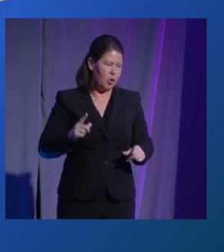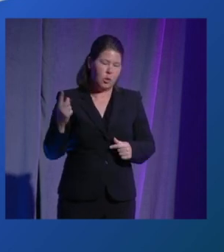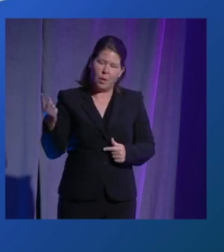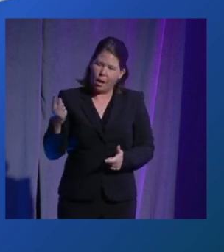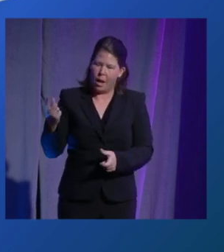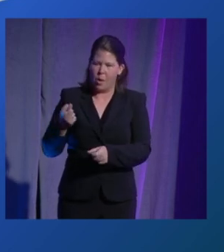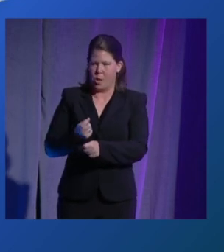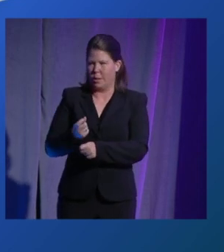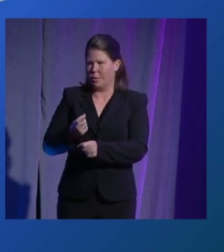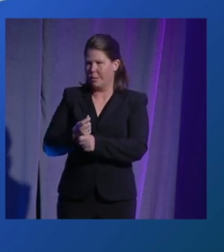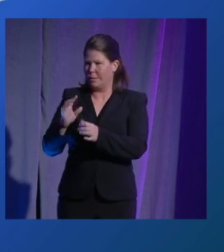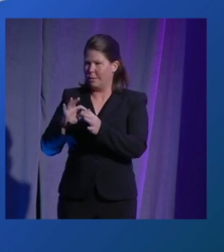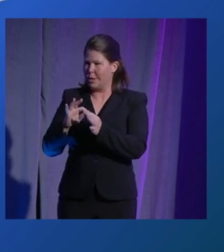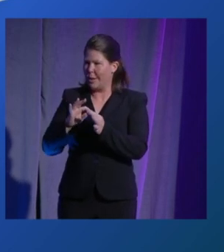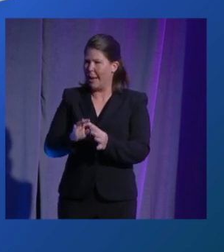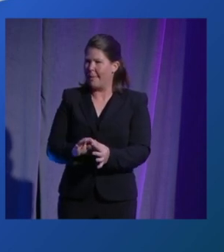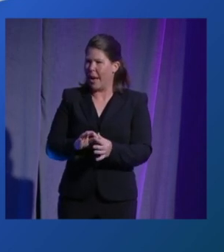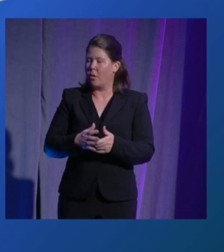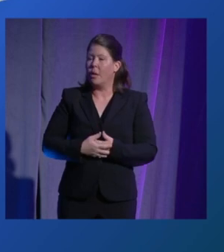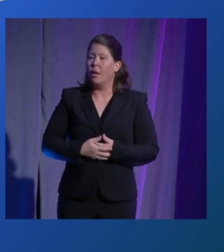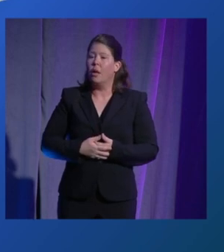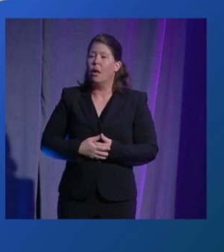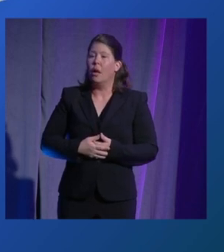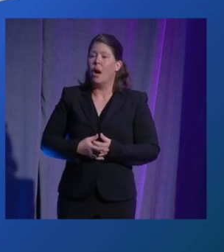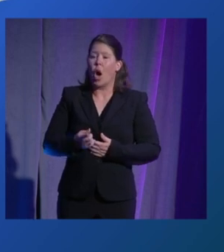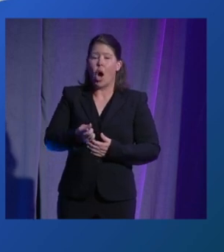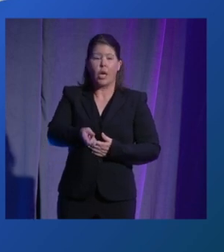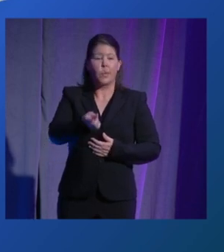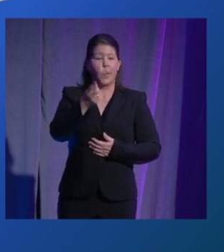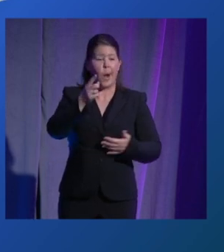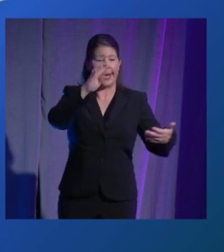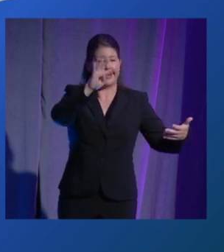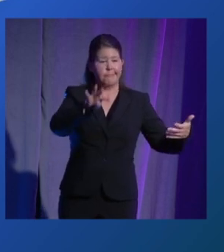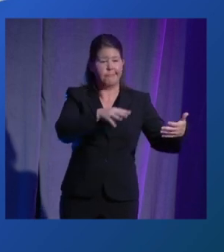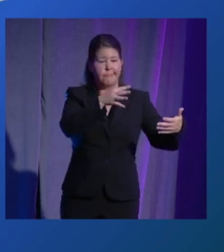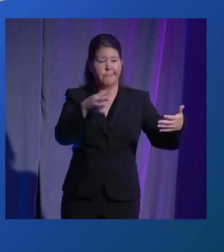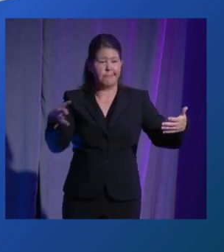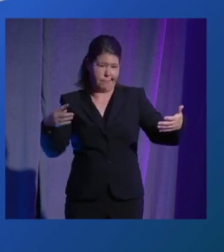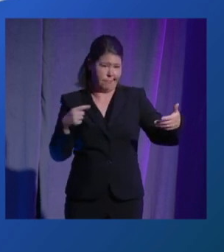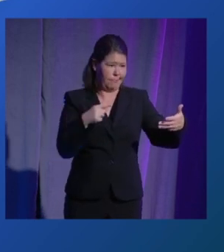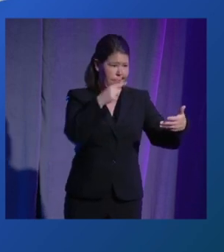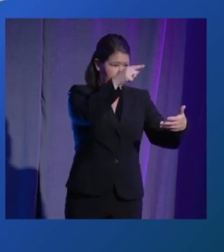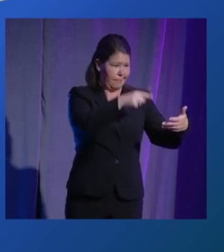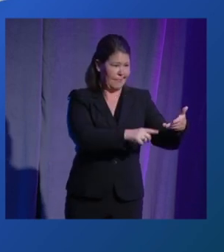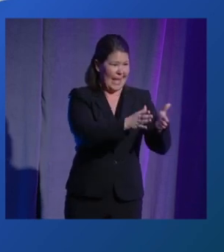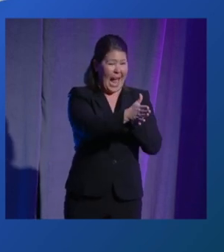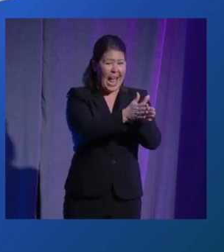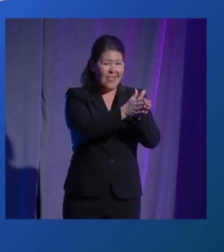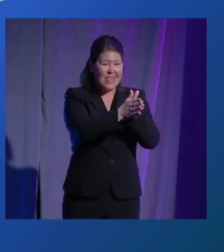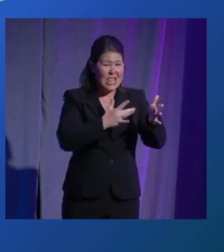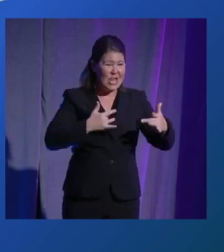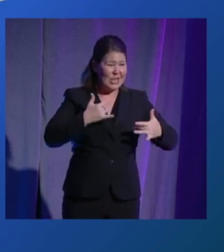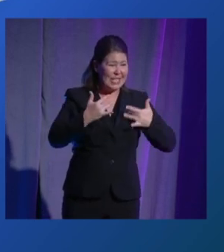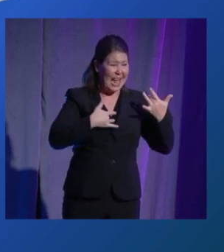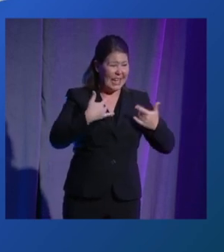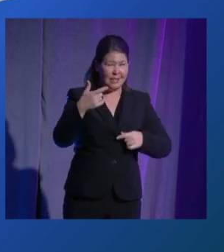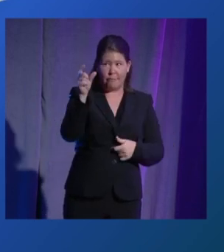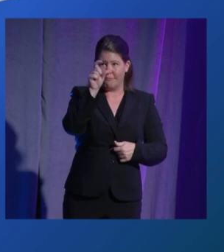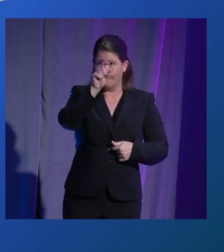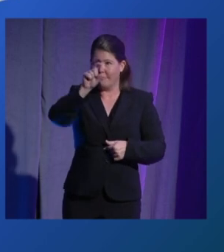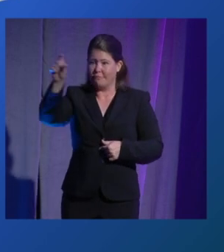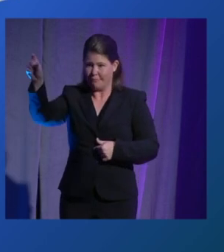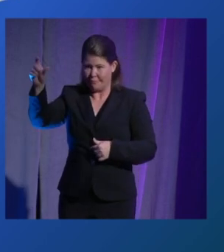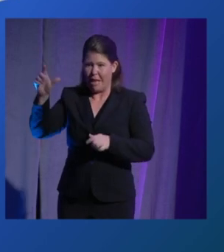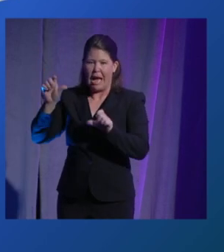joke about um on one axis of a chart you have enthusiasm and on the other axis of the chart you have